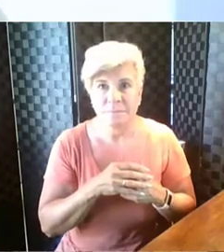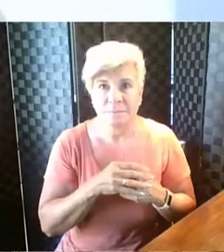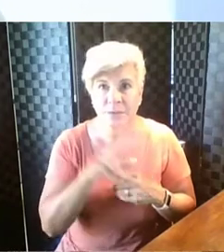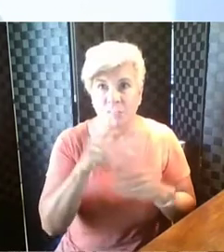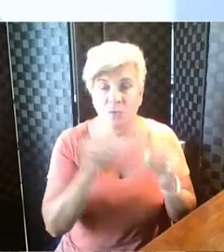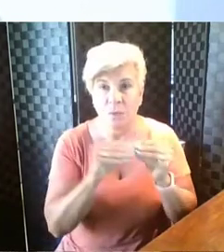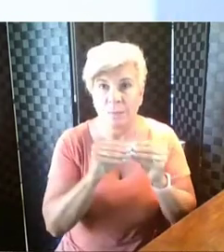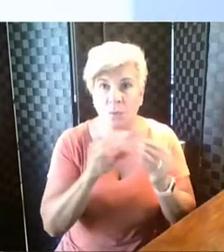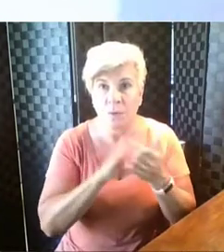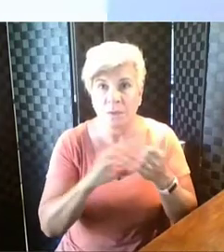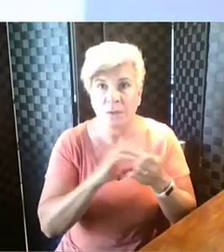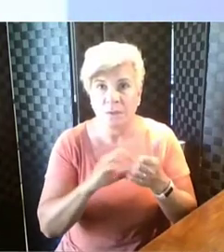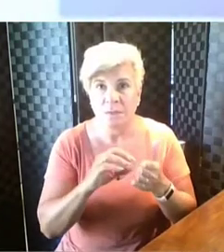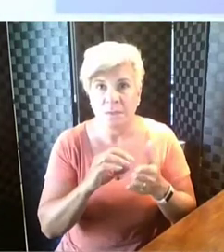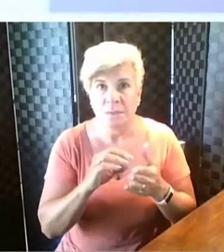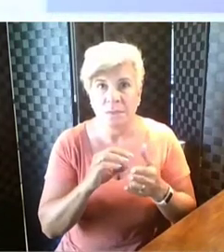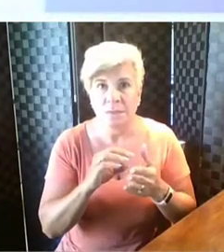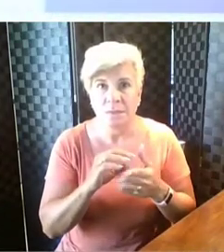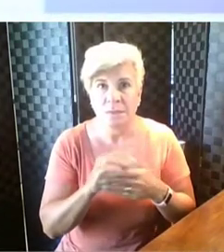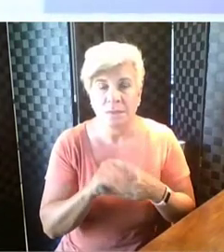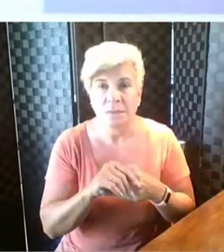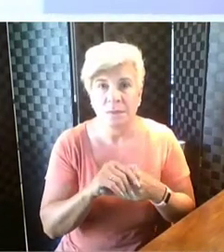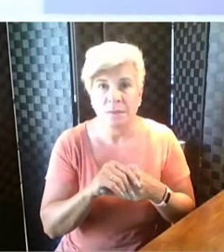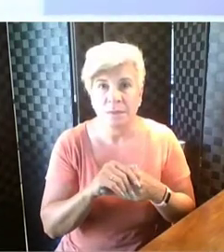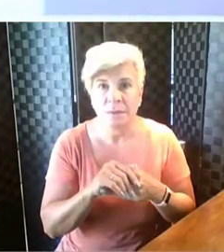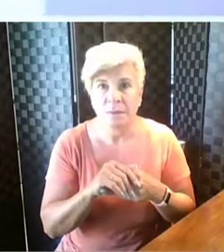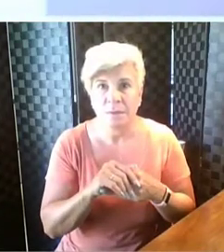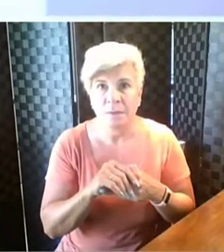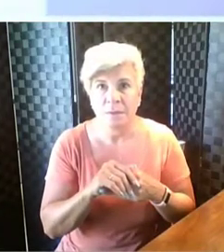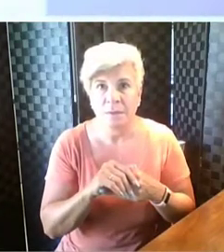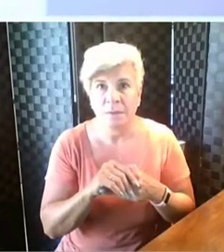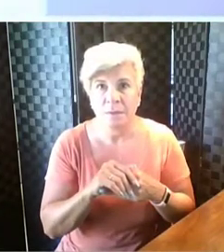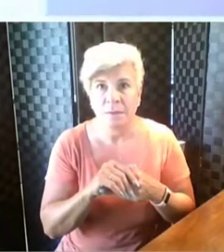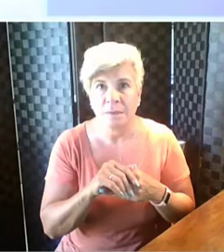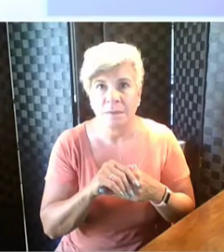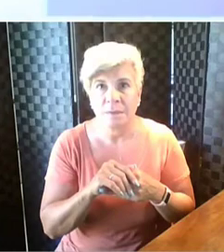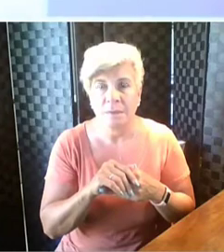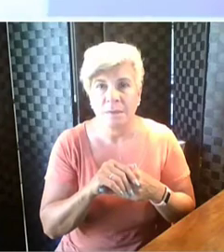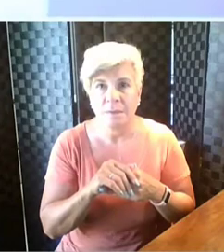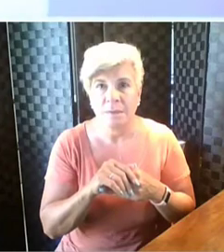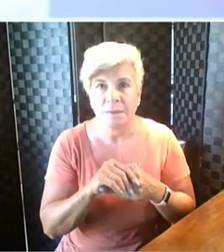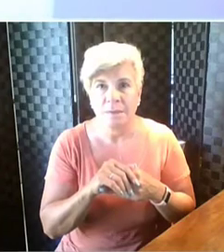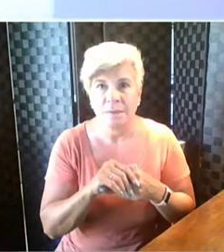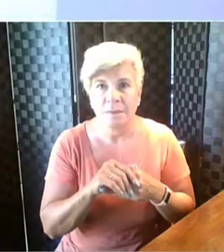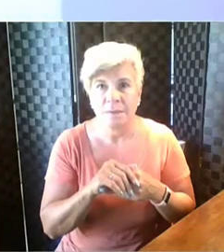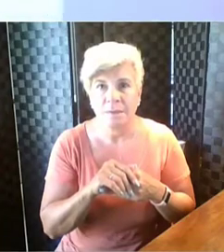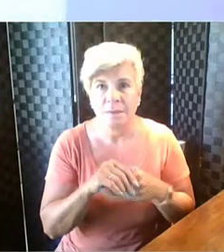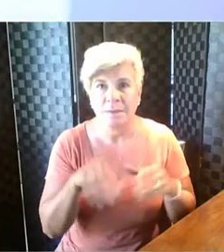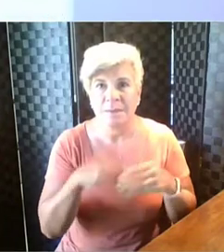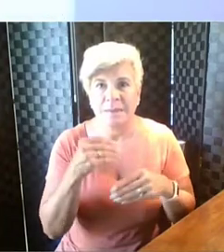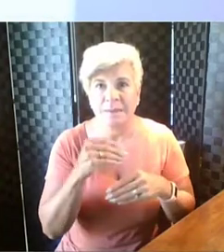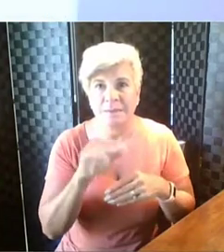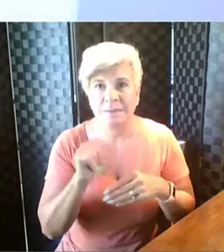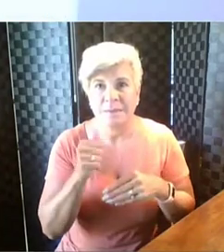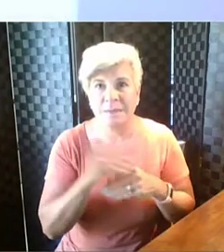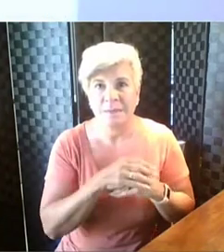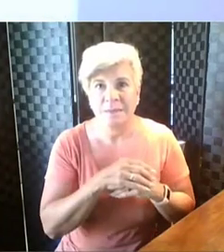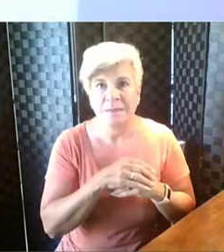more cards. Let's see, what did I make here? Whoop, I better take the 10 out too. Don't forget to take the 10 out. How